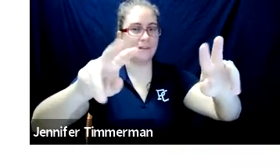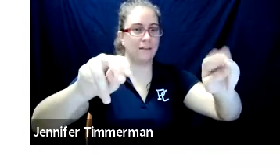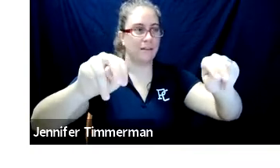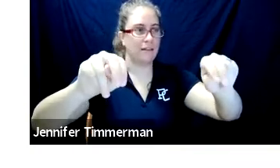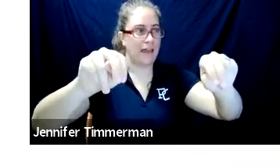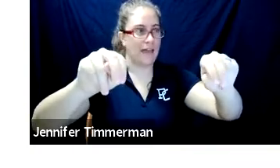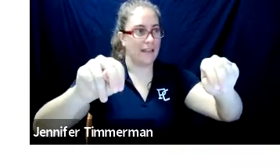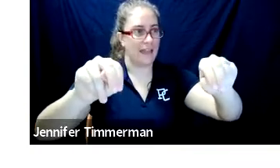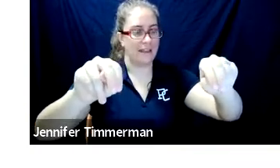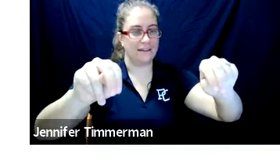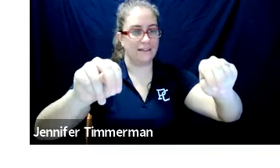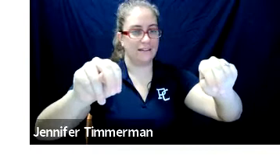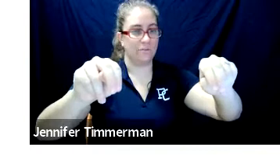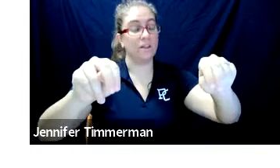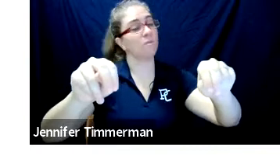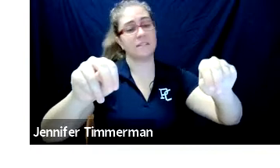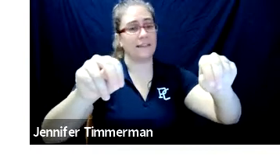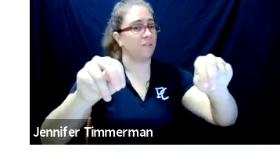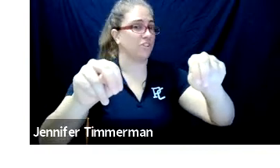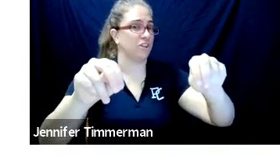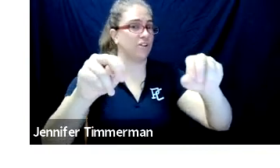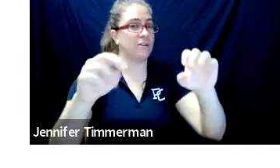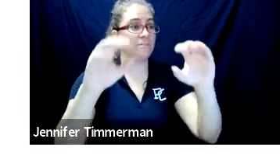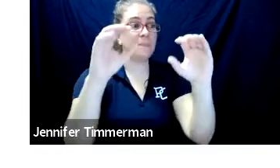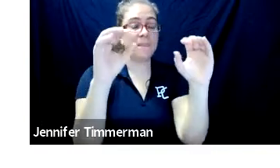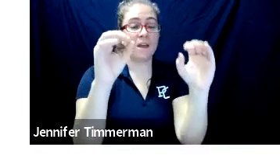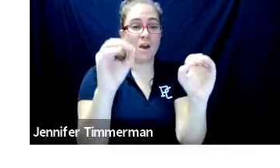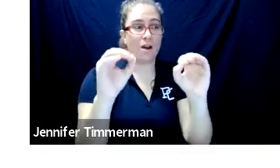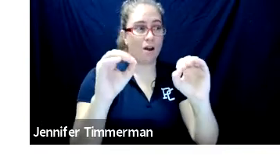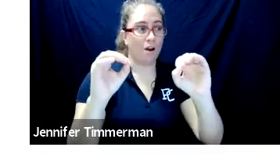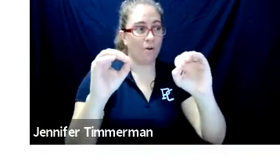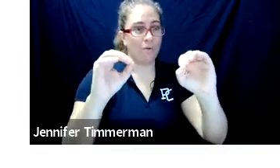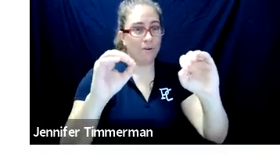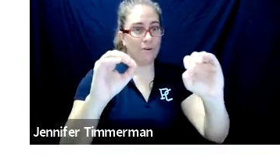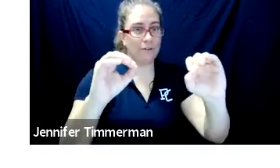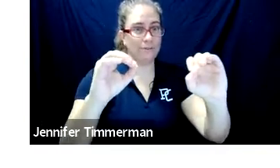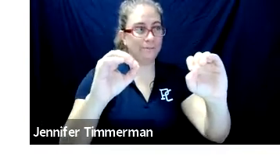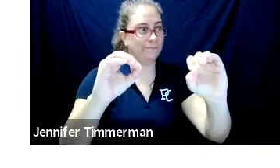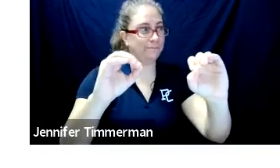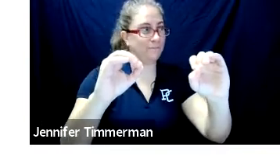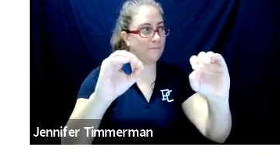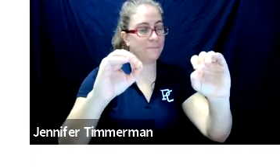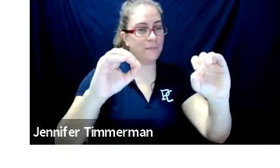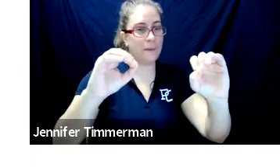M and N. We never want sign language to hurt. O,